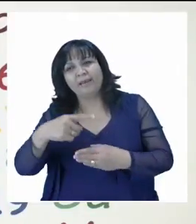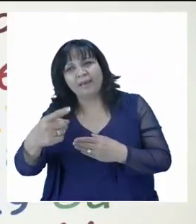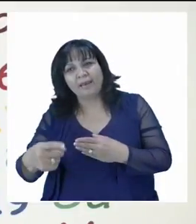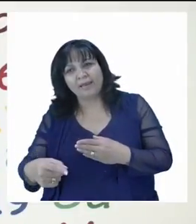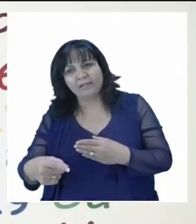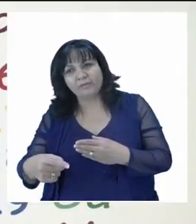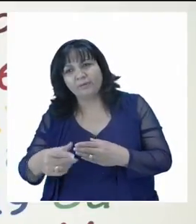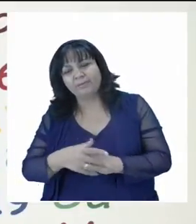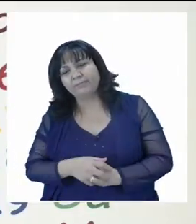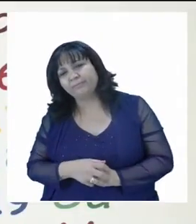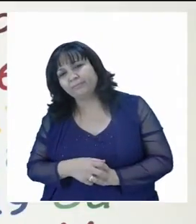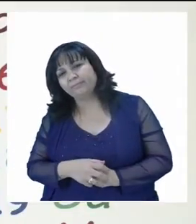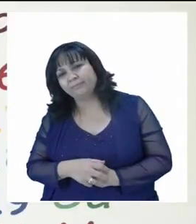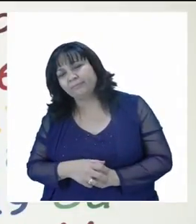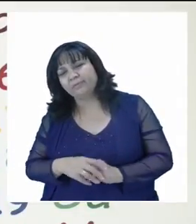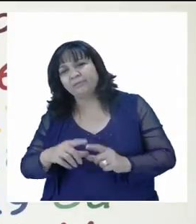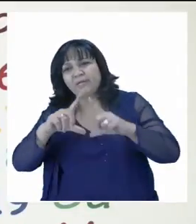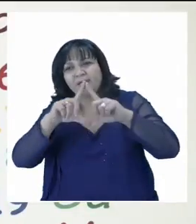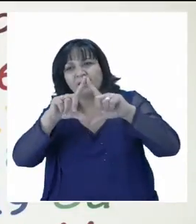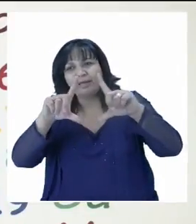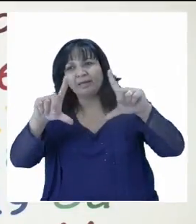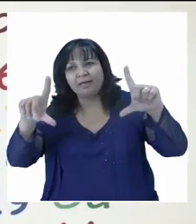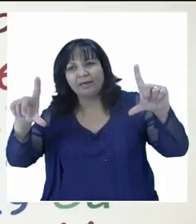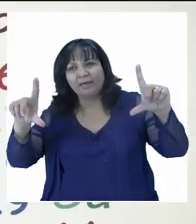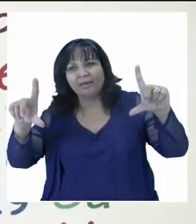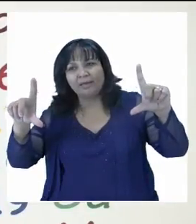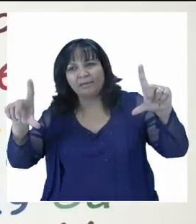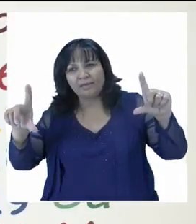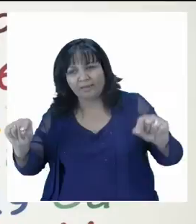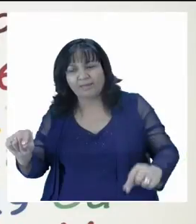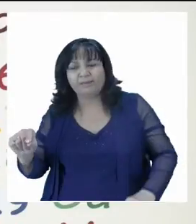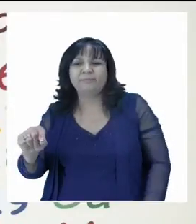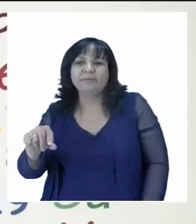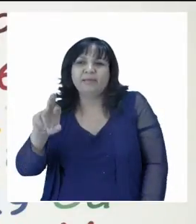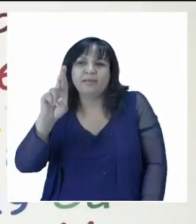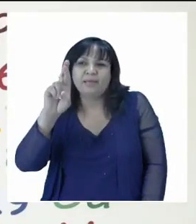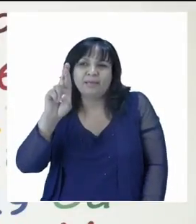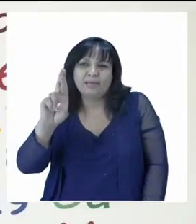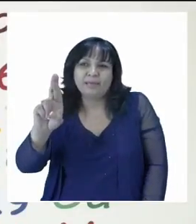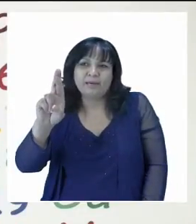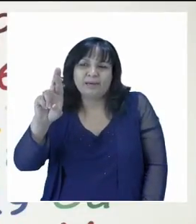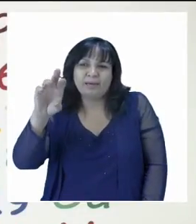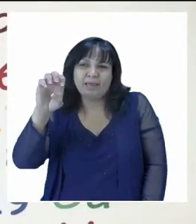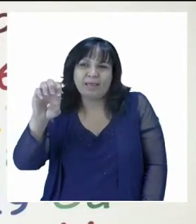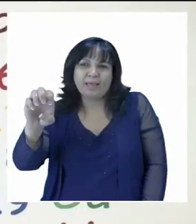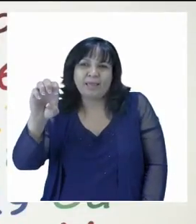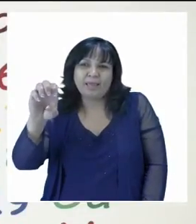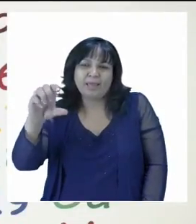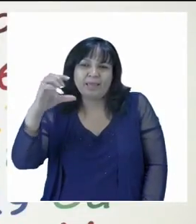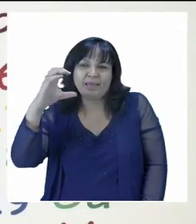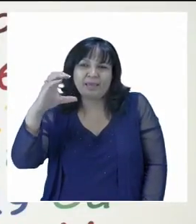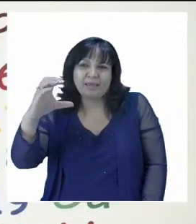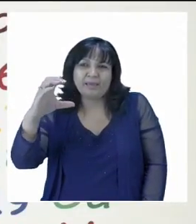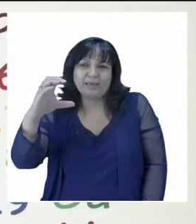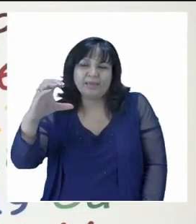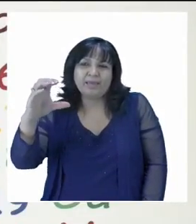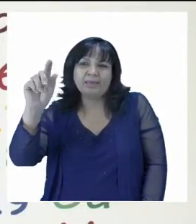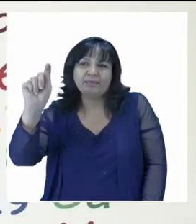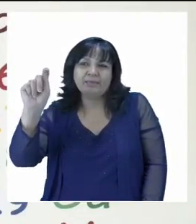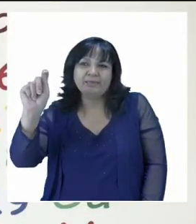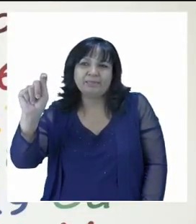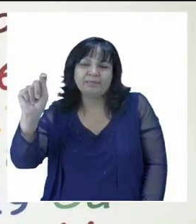looking for to draw is a rectangle. Everyone, let us